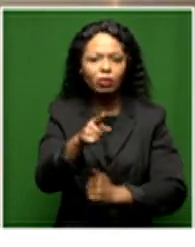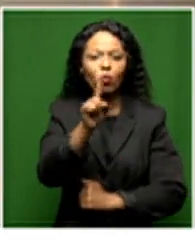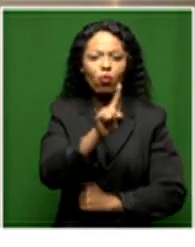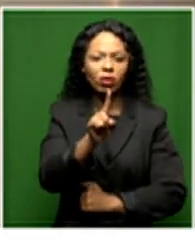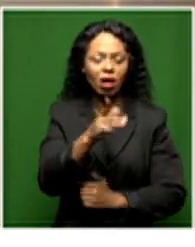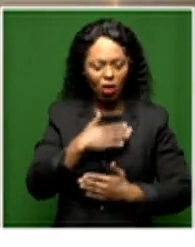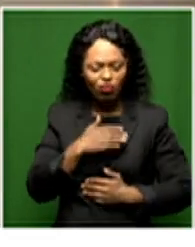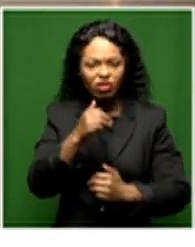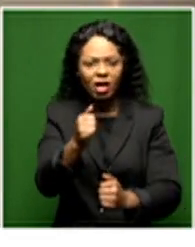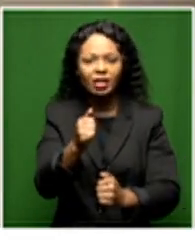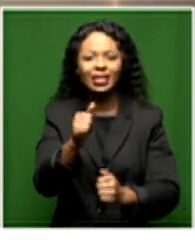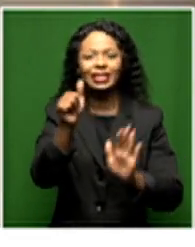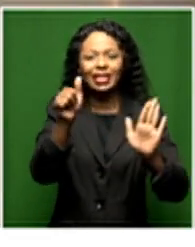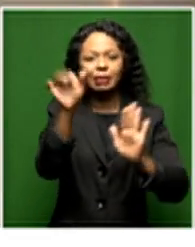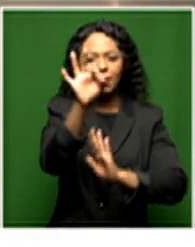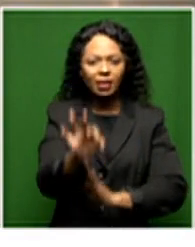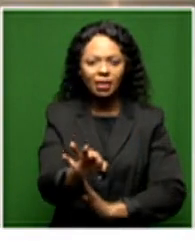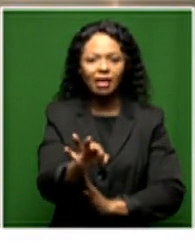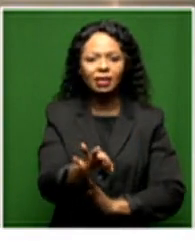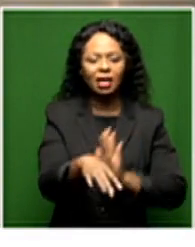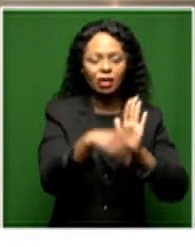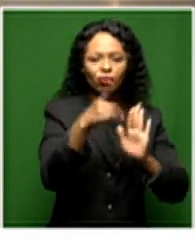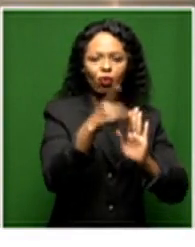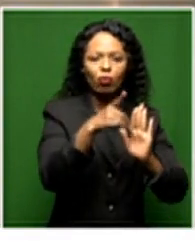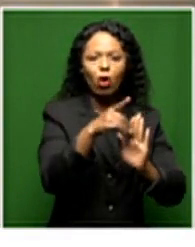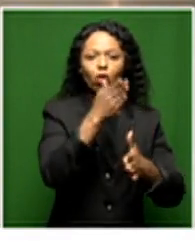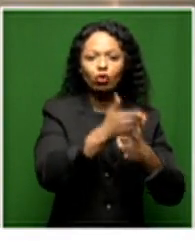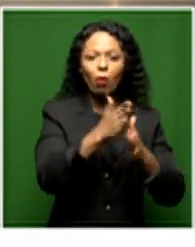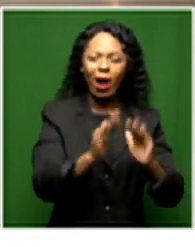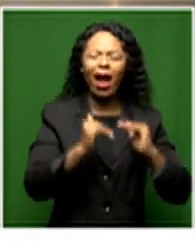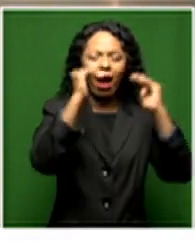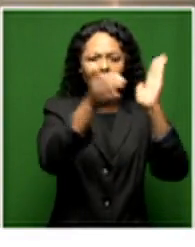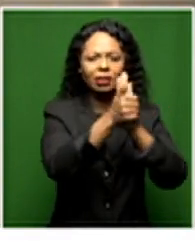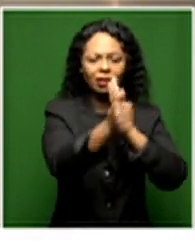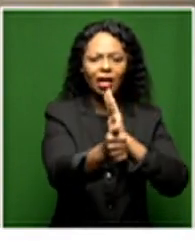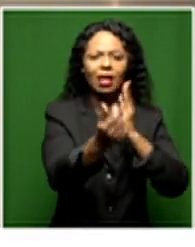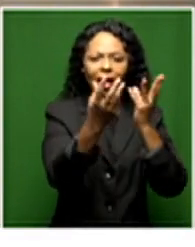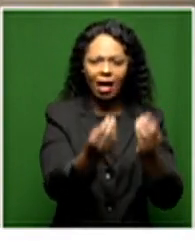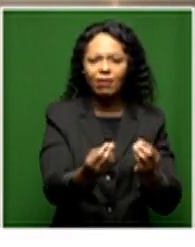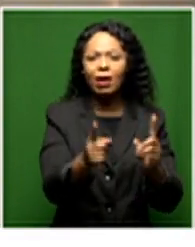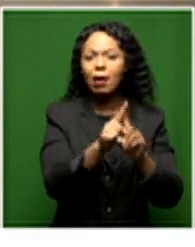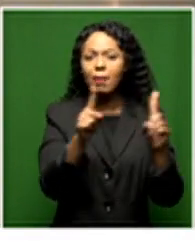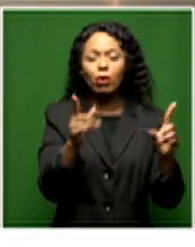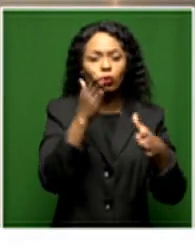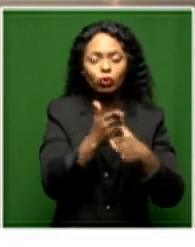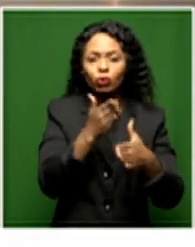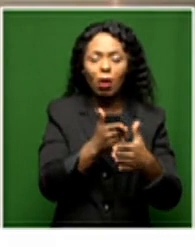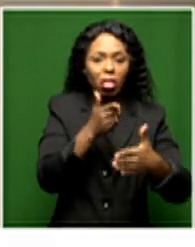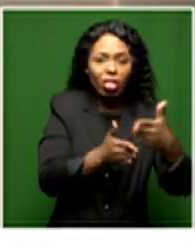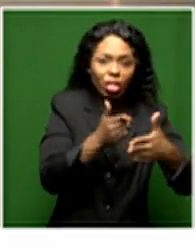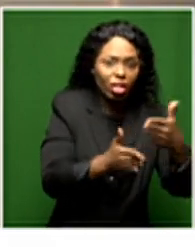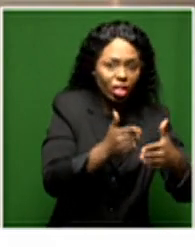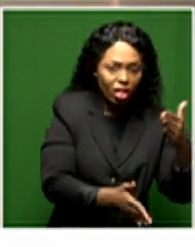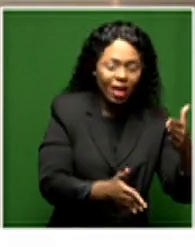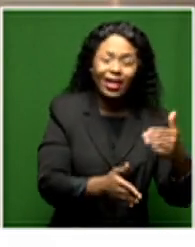that only about 6% of available jobs are highly skilled. And that's just the truth of what the reality of this continent looks like.